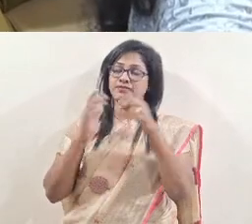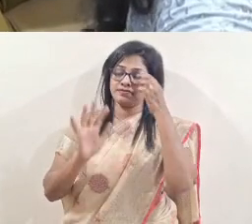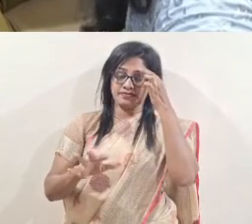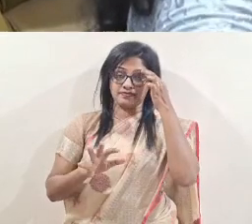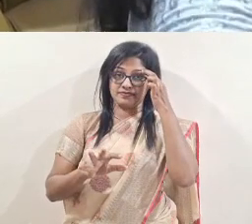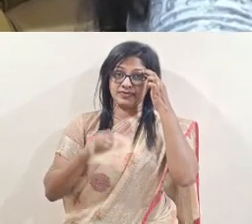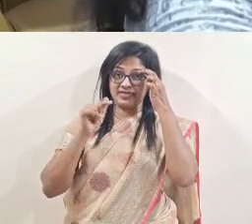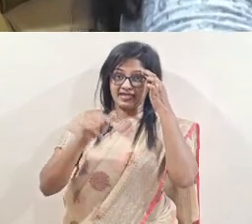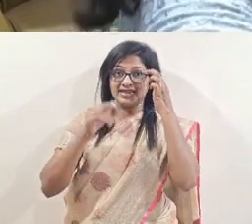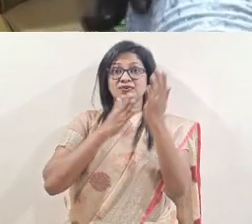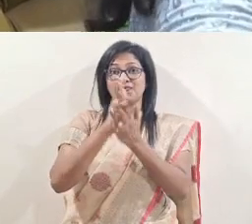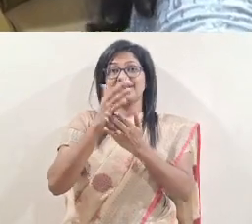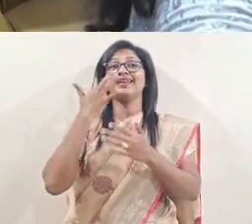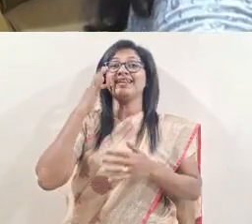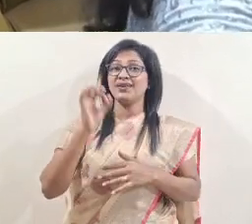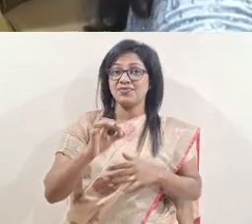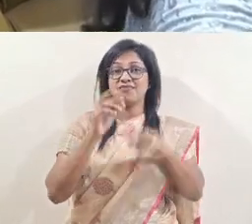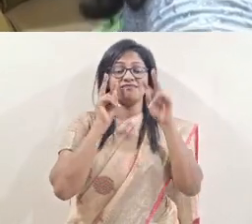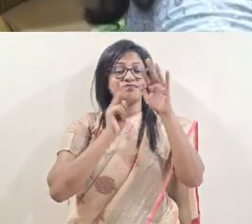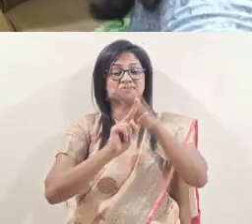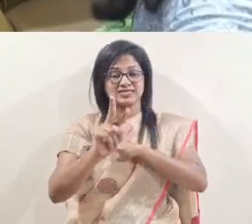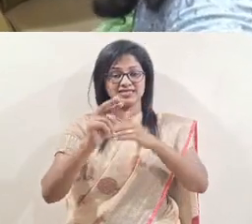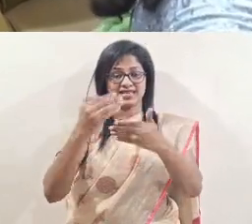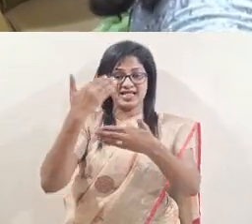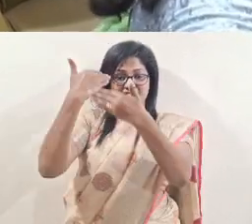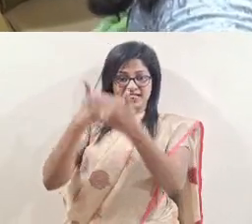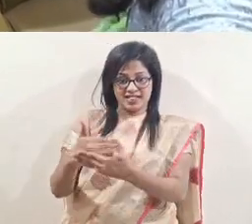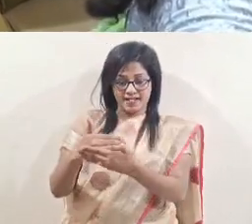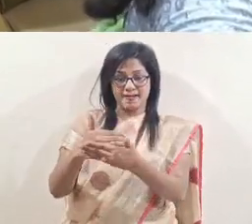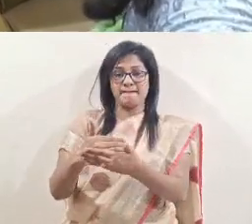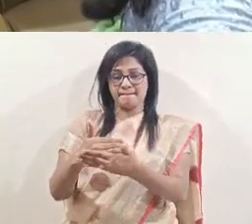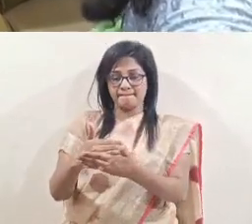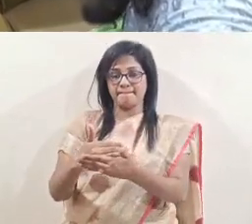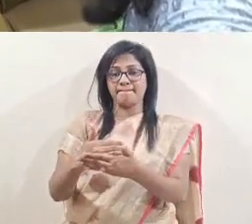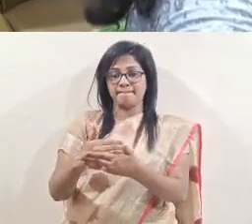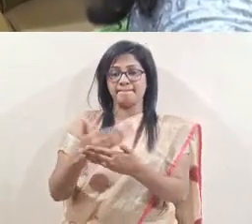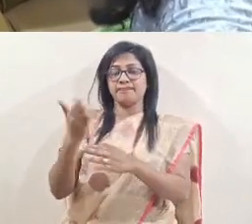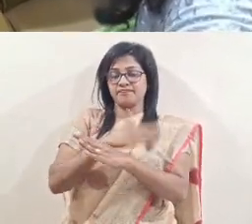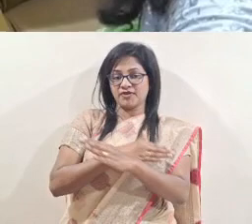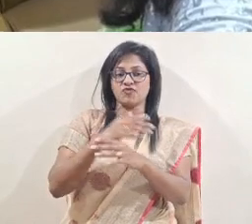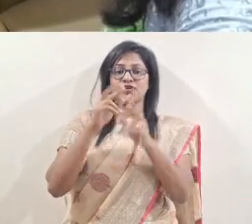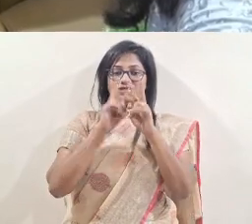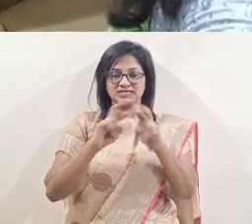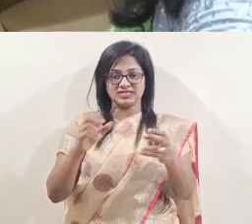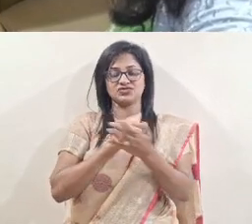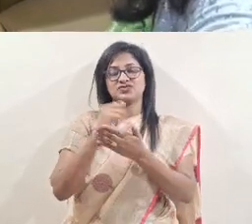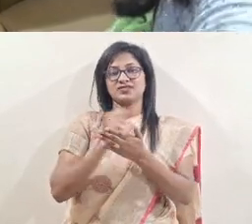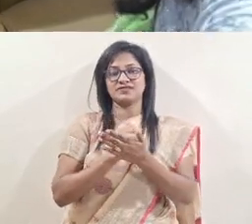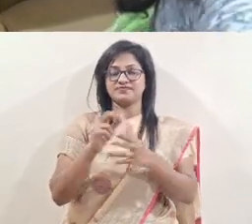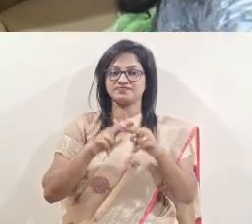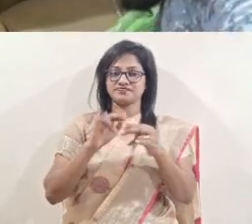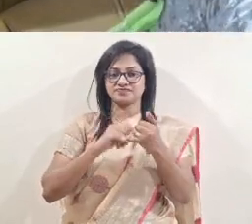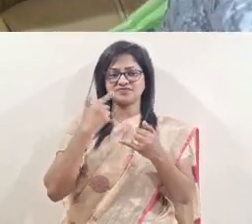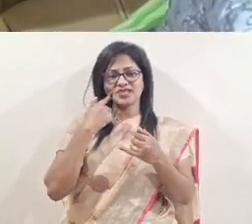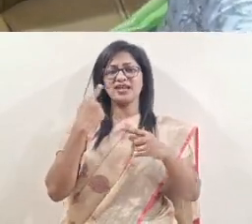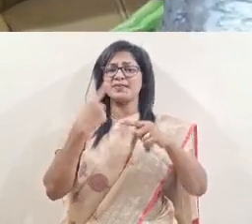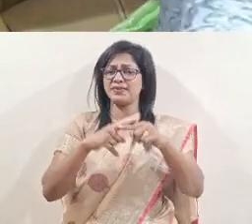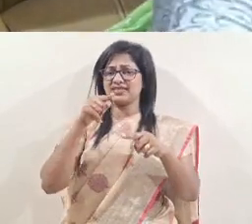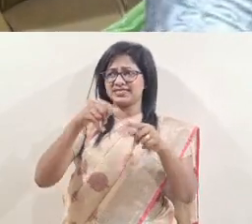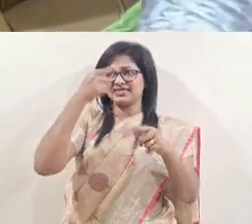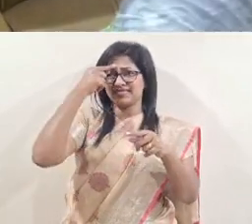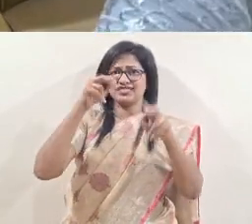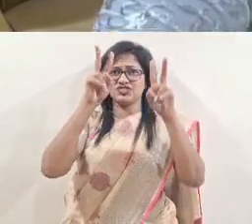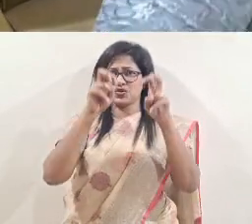look before setting a cap of FSI is what our research is trying to bring. I think it's a matter of great discussions. I think